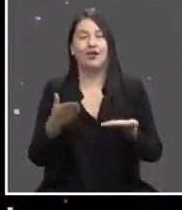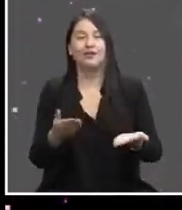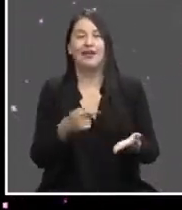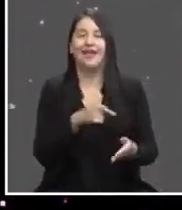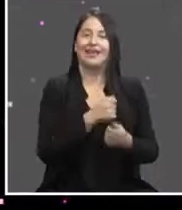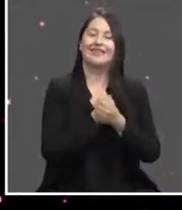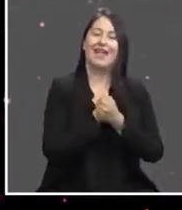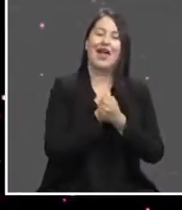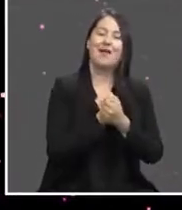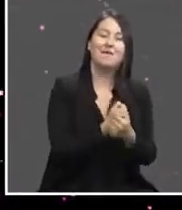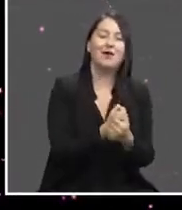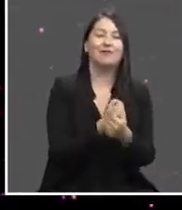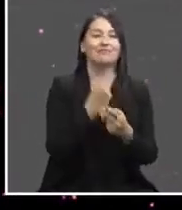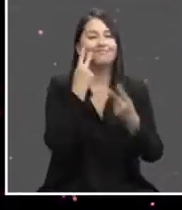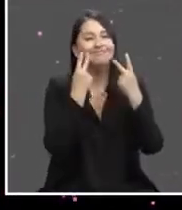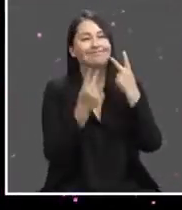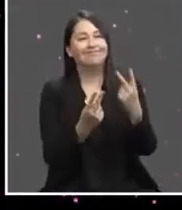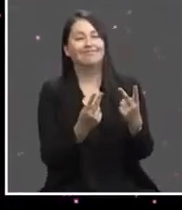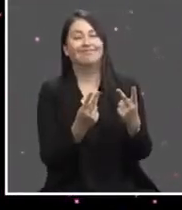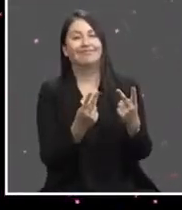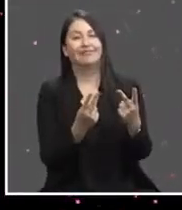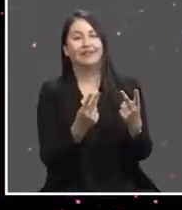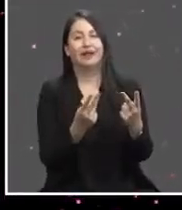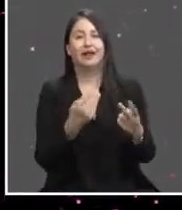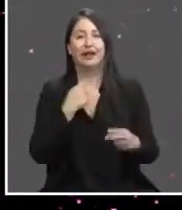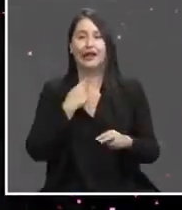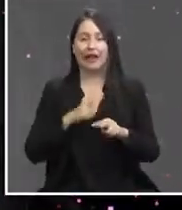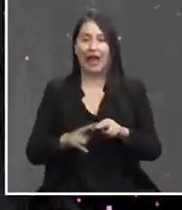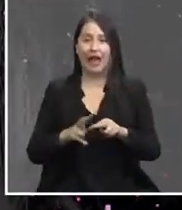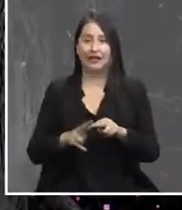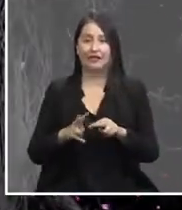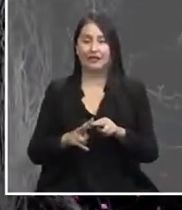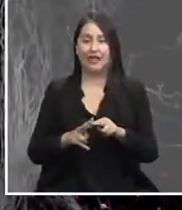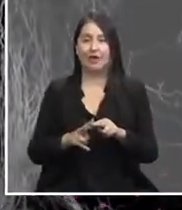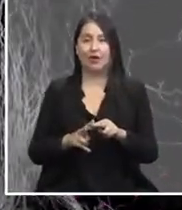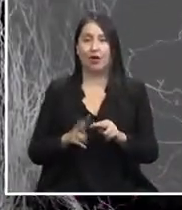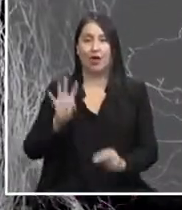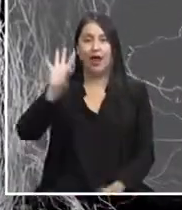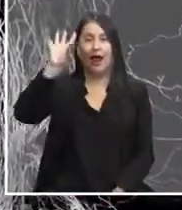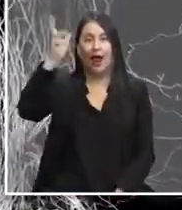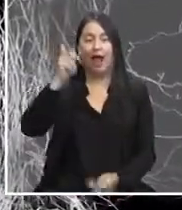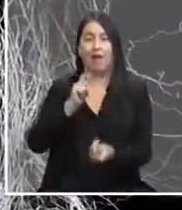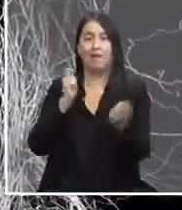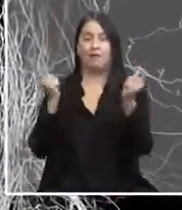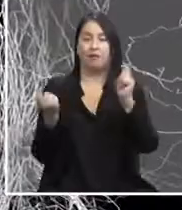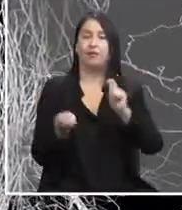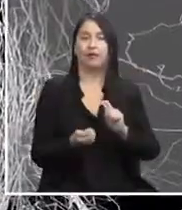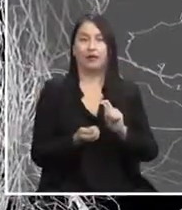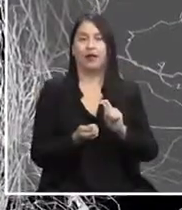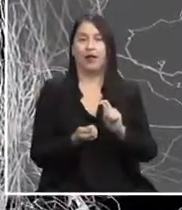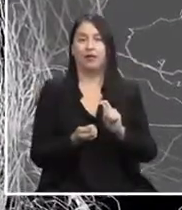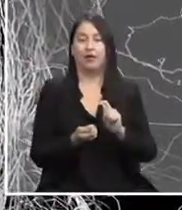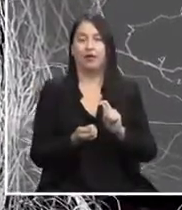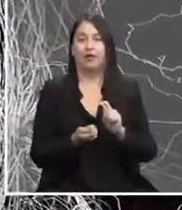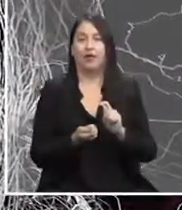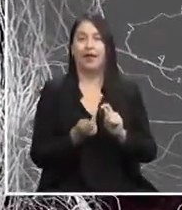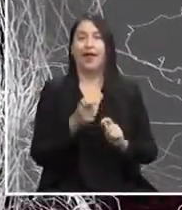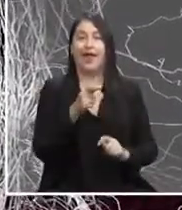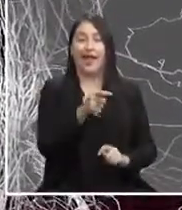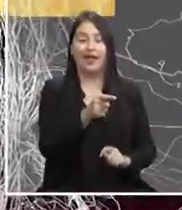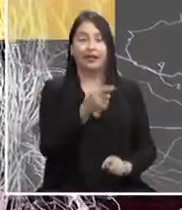Action on climate change. Make it a strong motivator to act. We can examine our lifestyles to see where